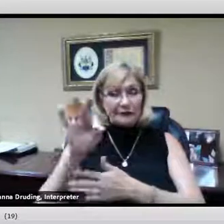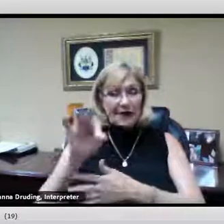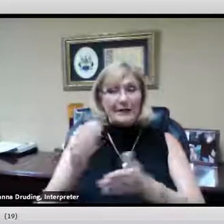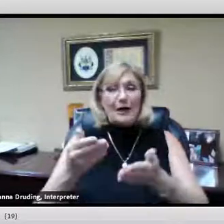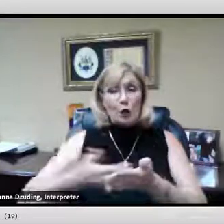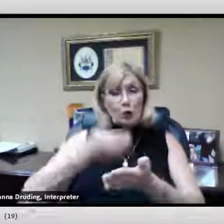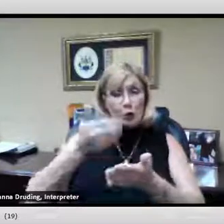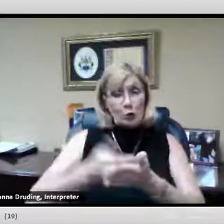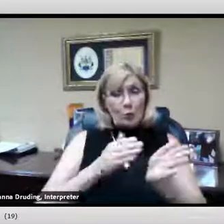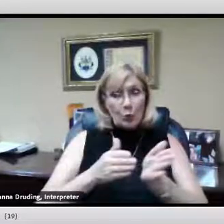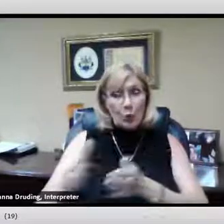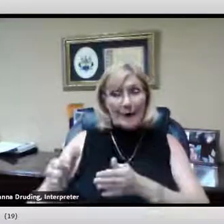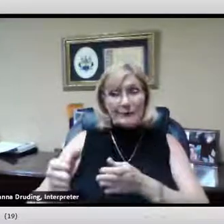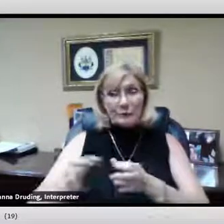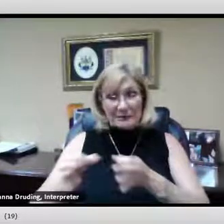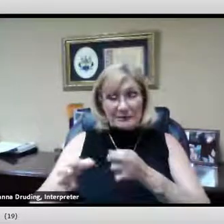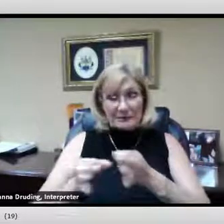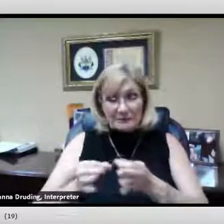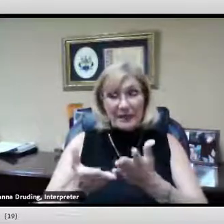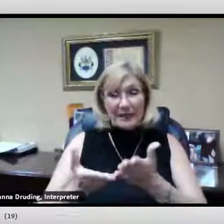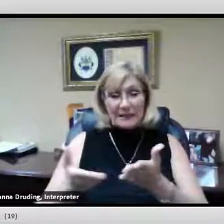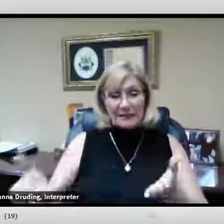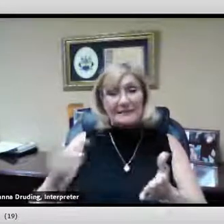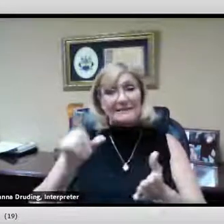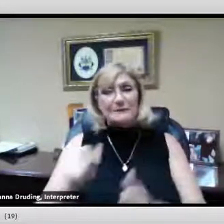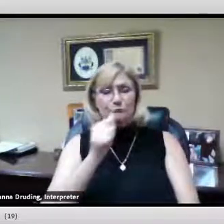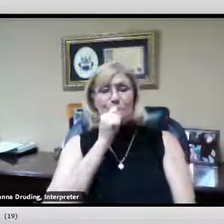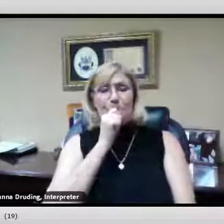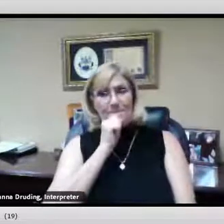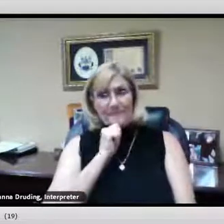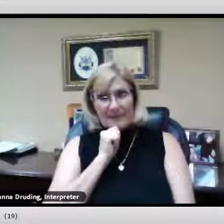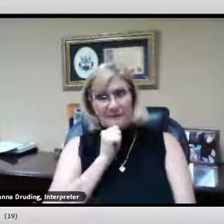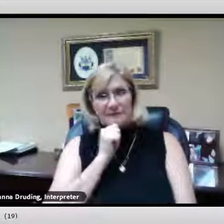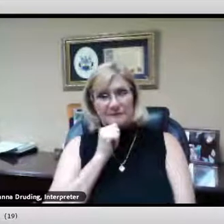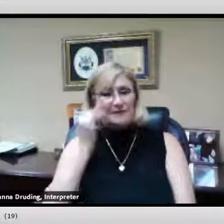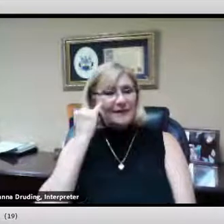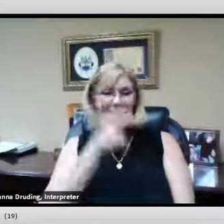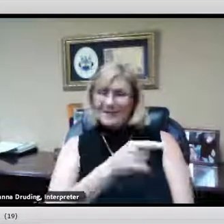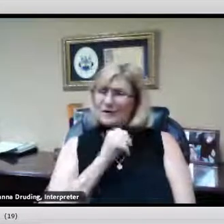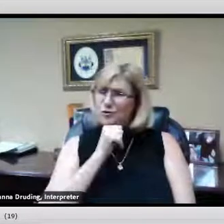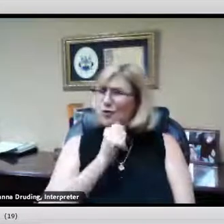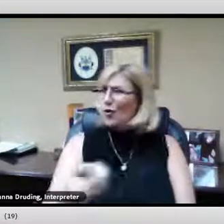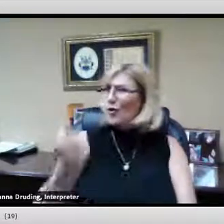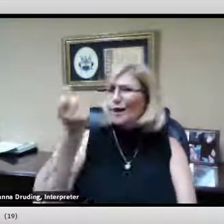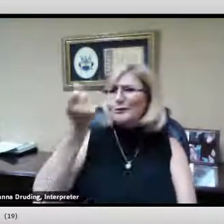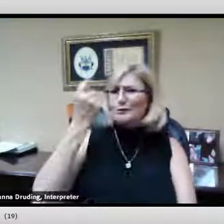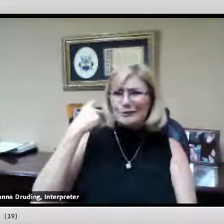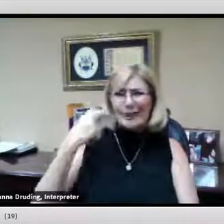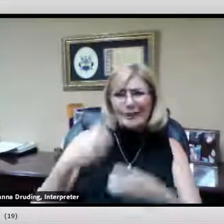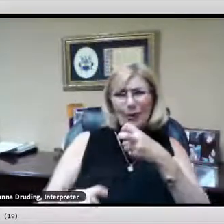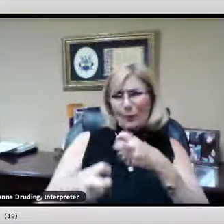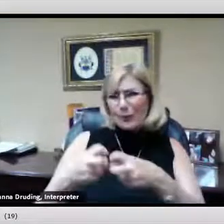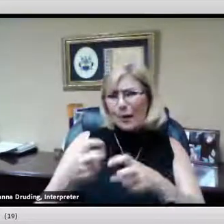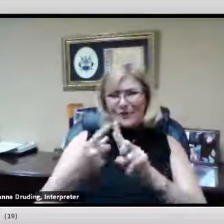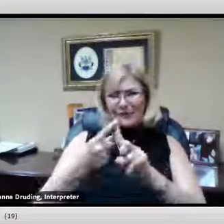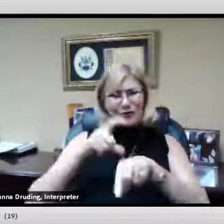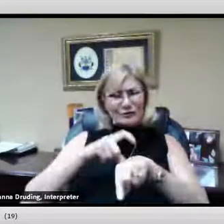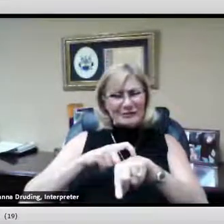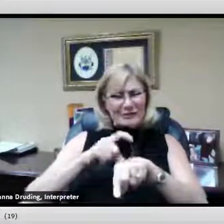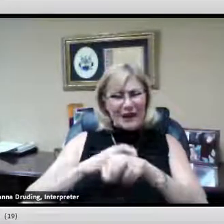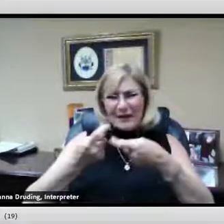explain things. I have to use a lot of patience. If they don't understand what the problem is the first time I